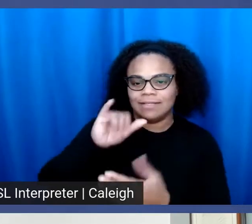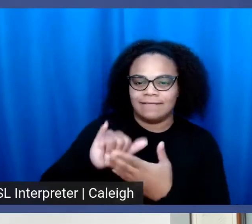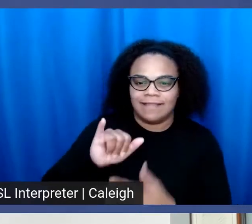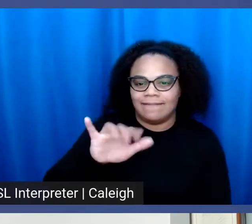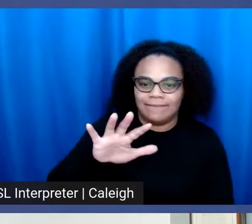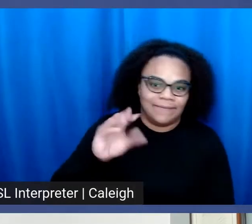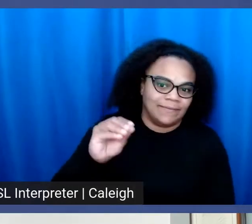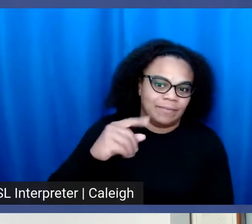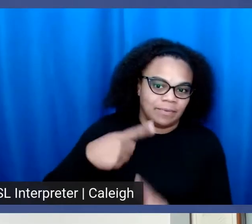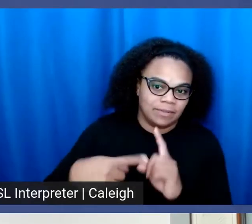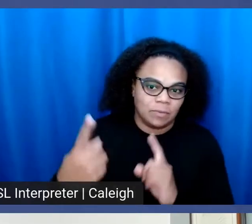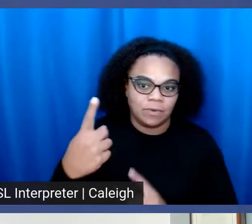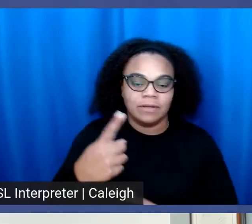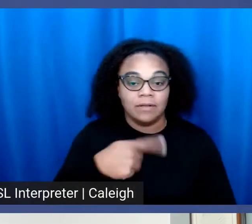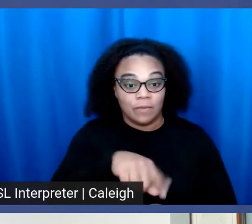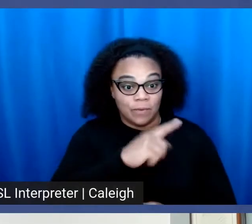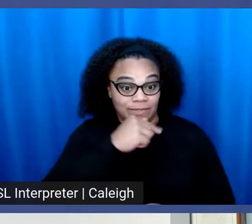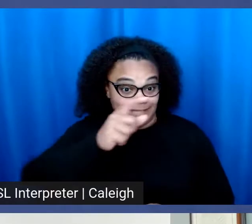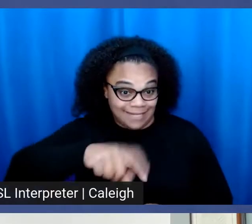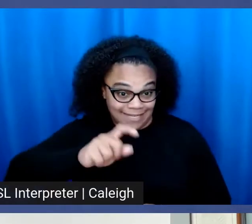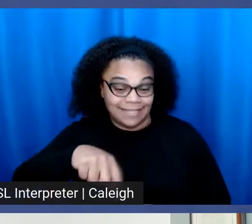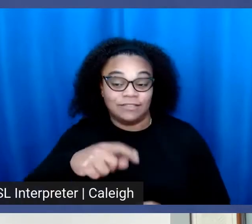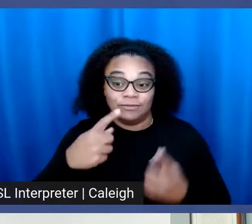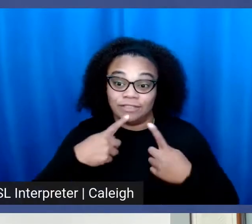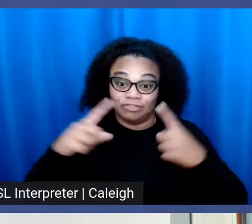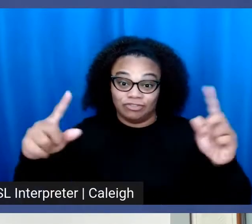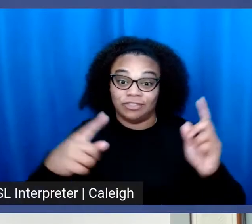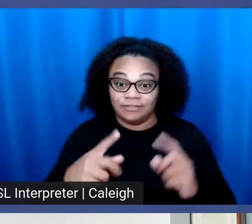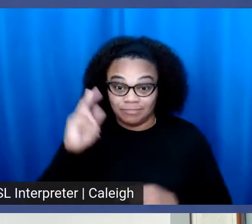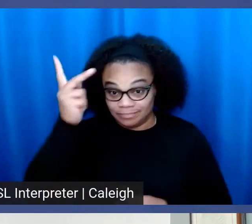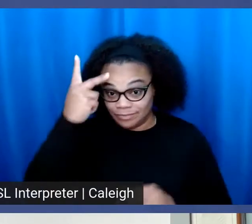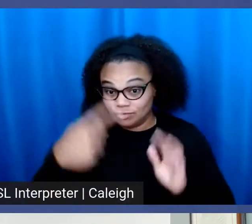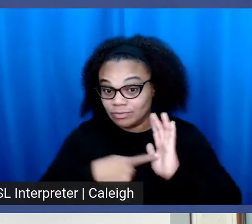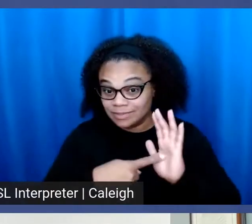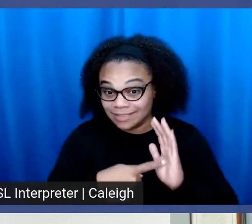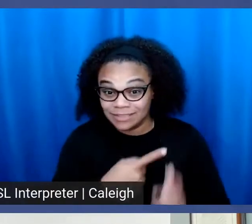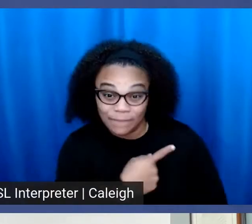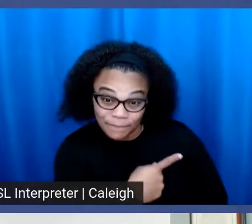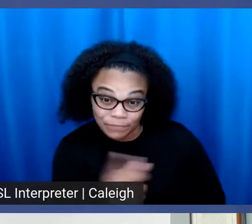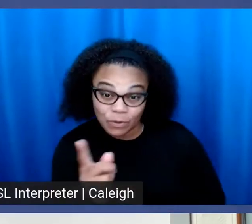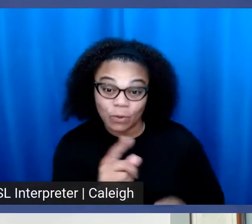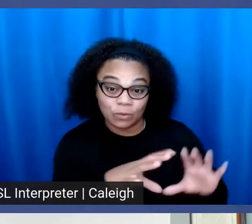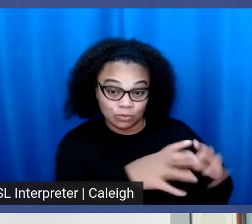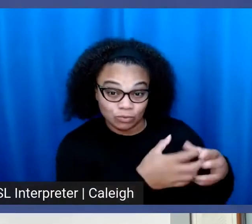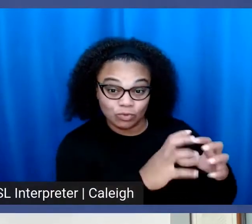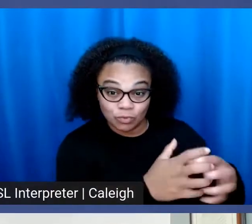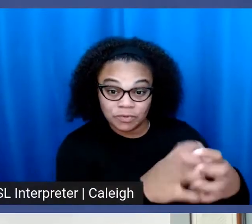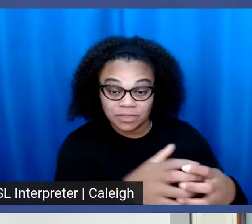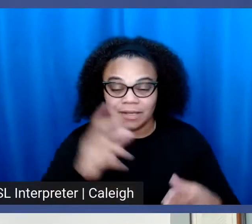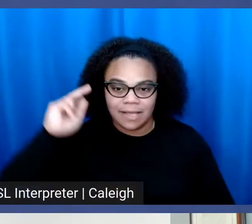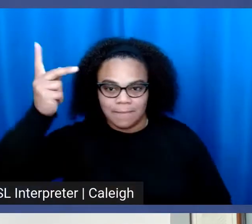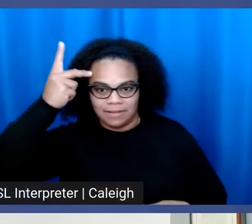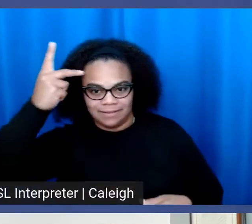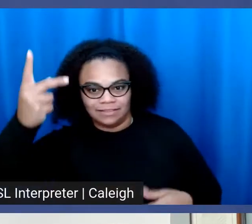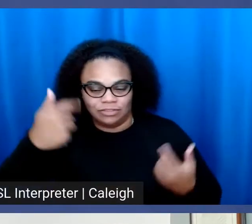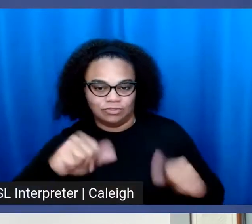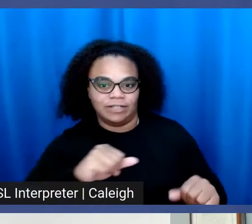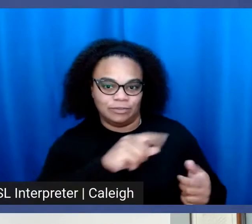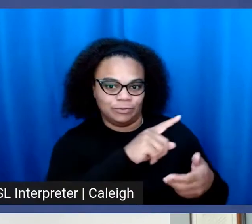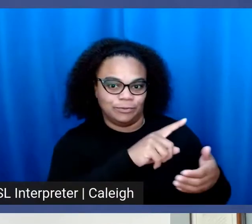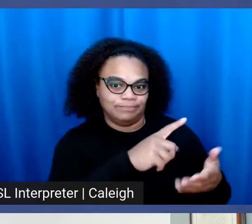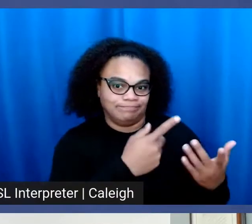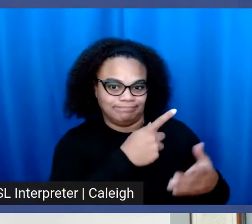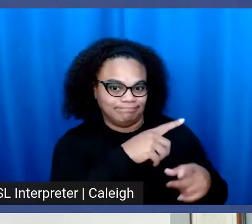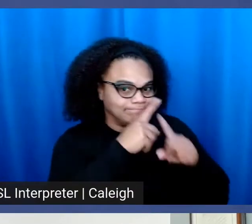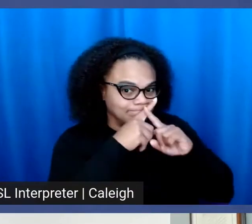achieve electoral representation. Those are the voices that go after, that politicians go after and censors go after.